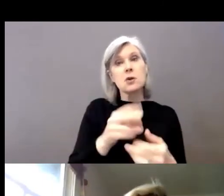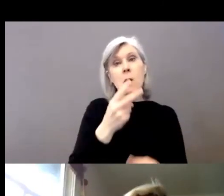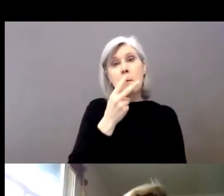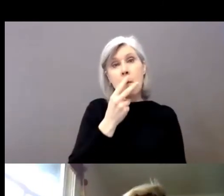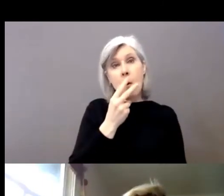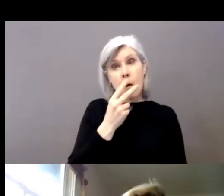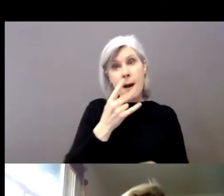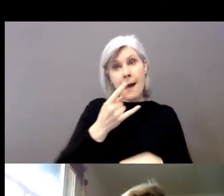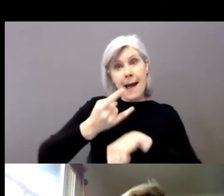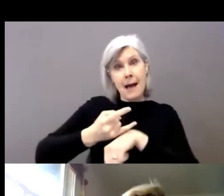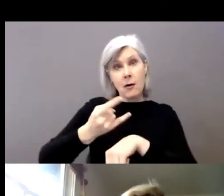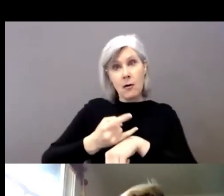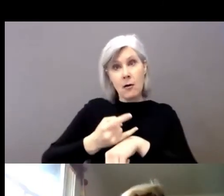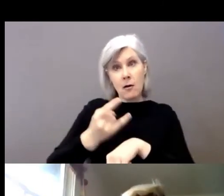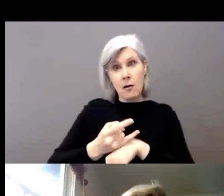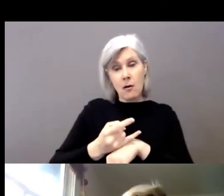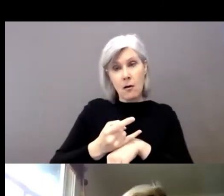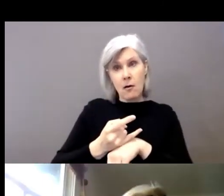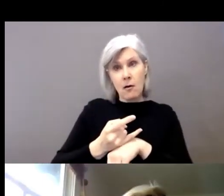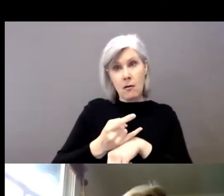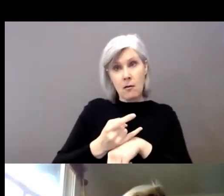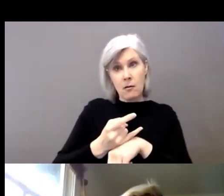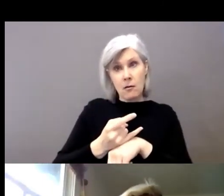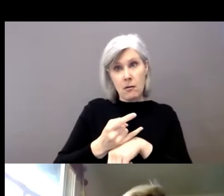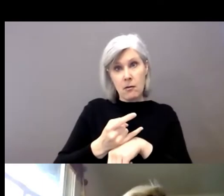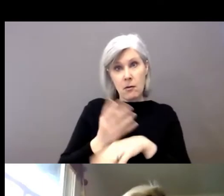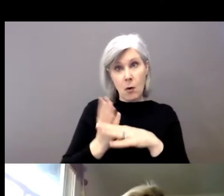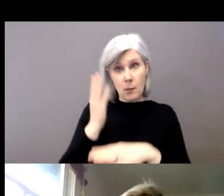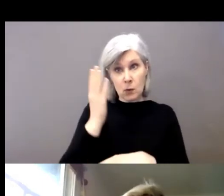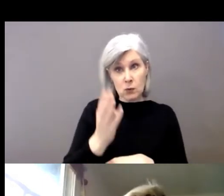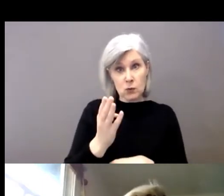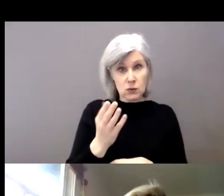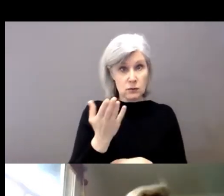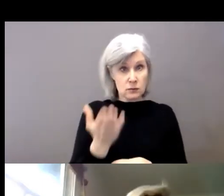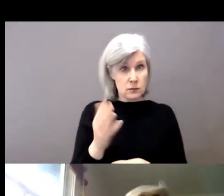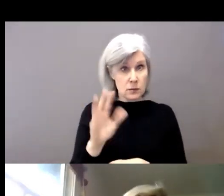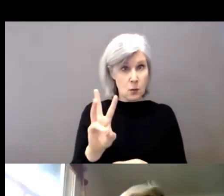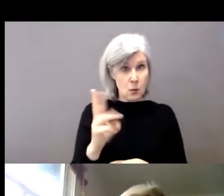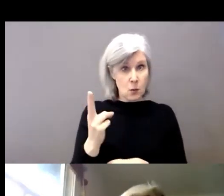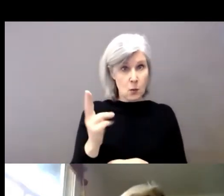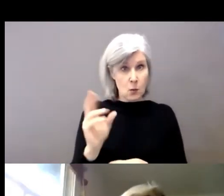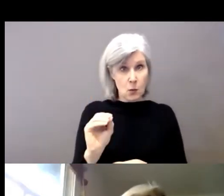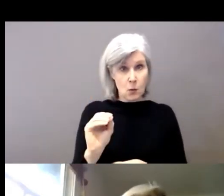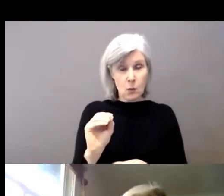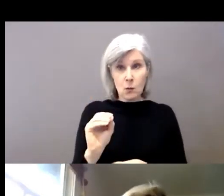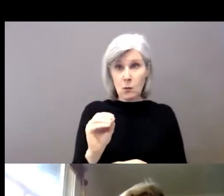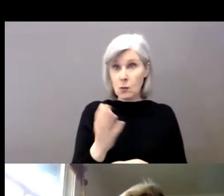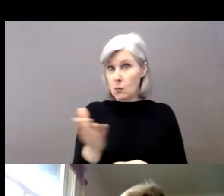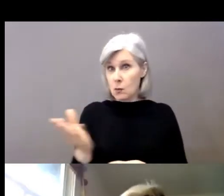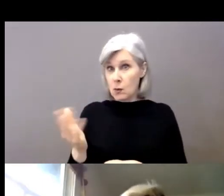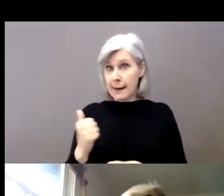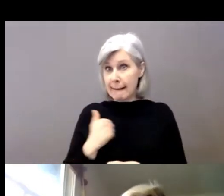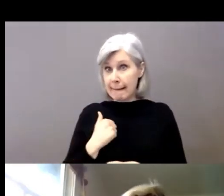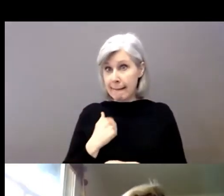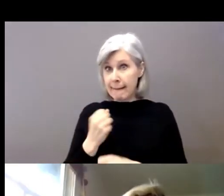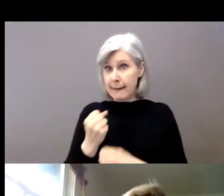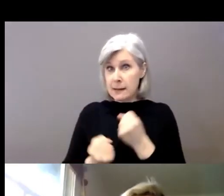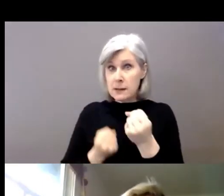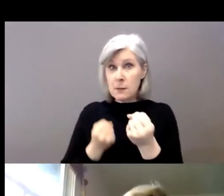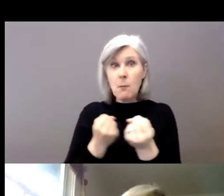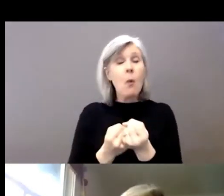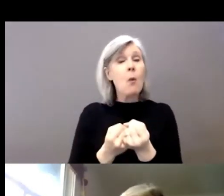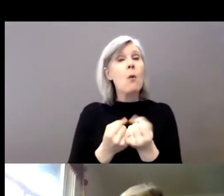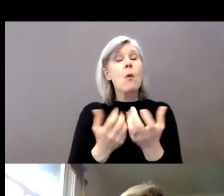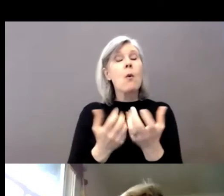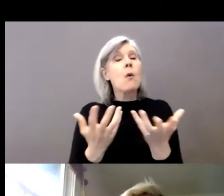And does the World Health Organization or anyone in Canada endorse low risk drinking guidelines for older adults or